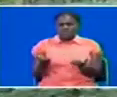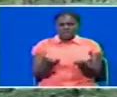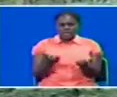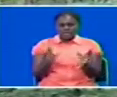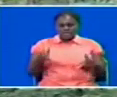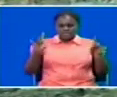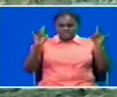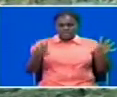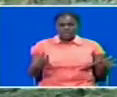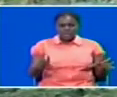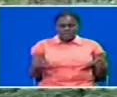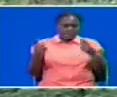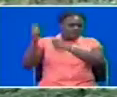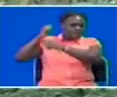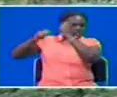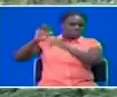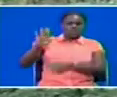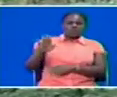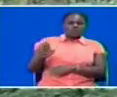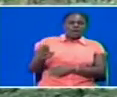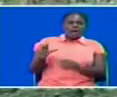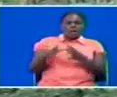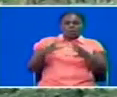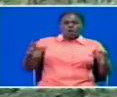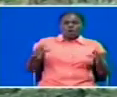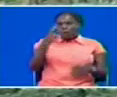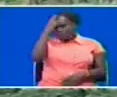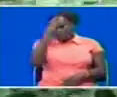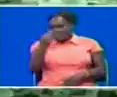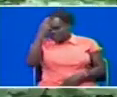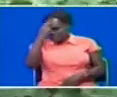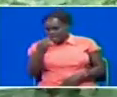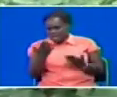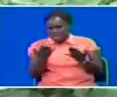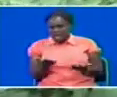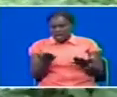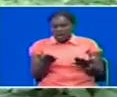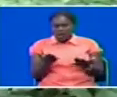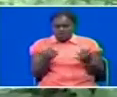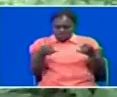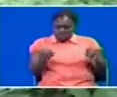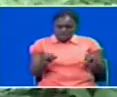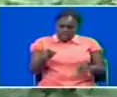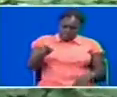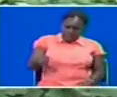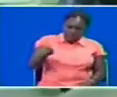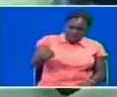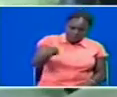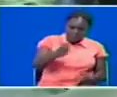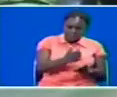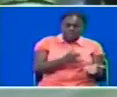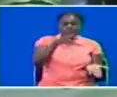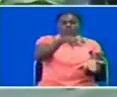In spite of their traditions, an increasing number of Maasai farmers are giving crop farming a try, in some